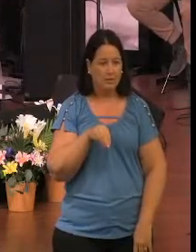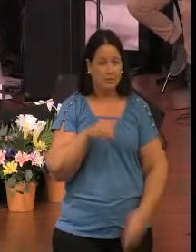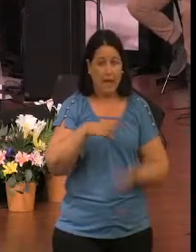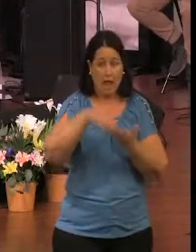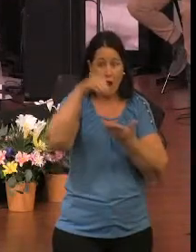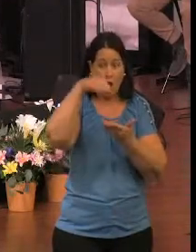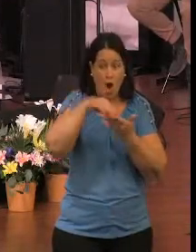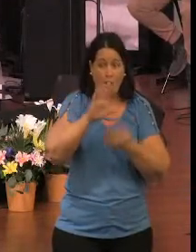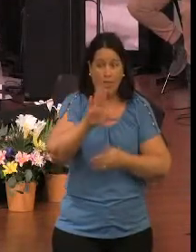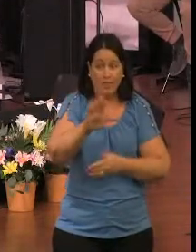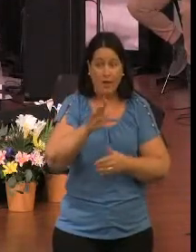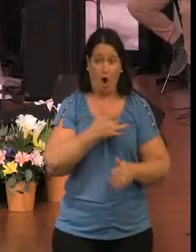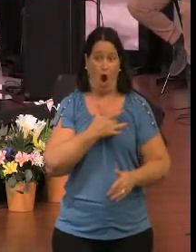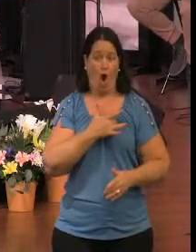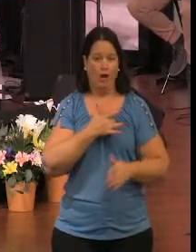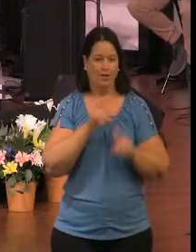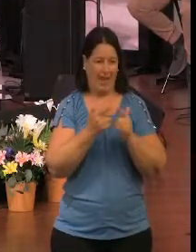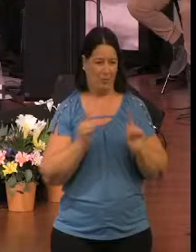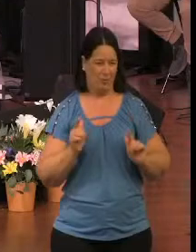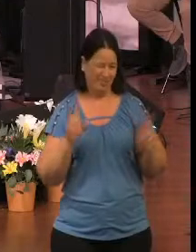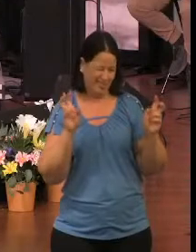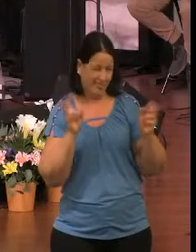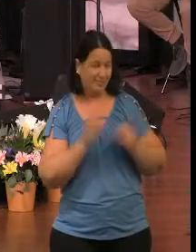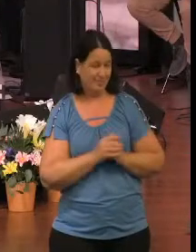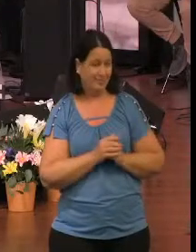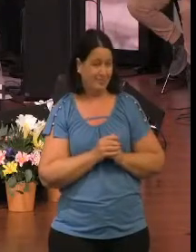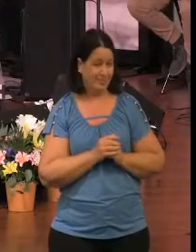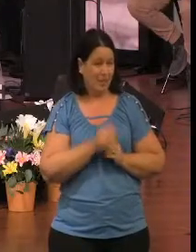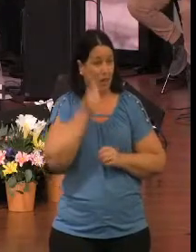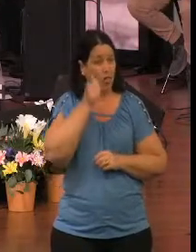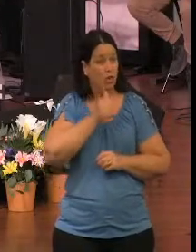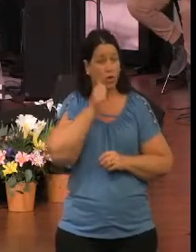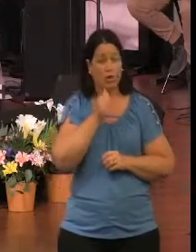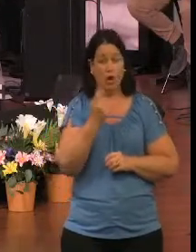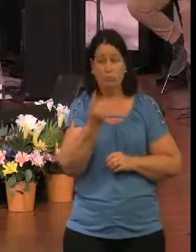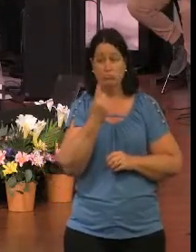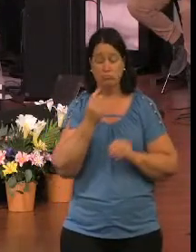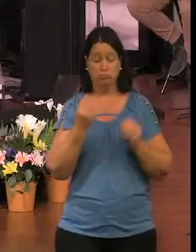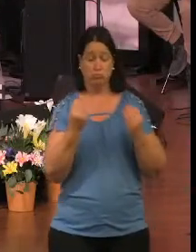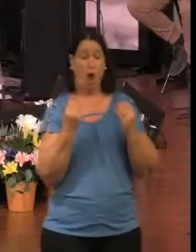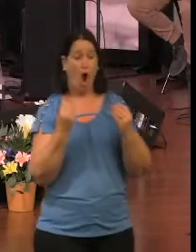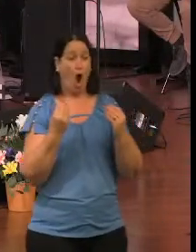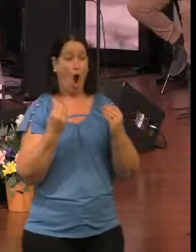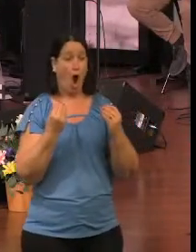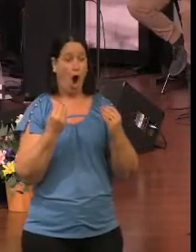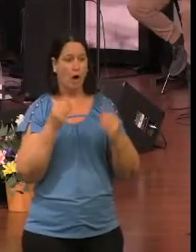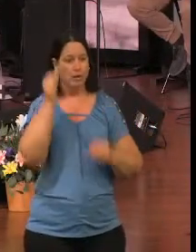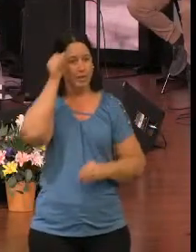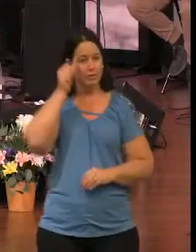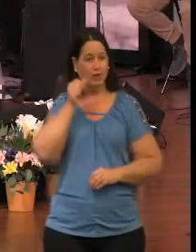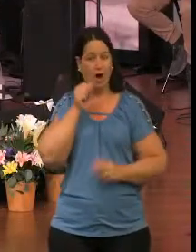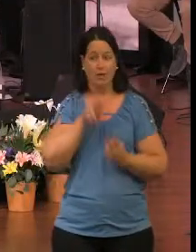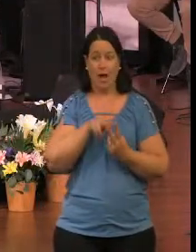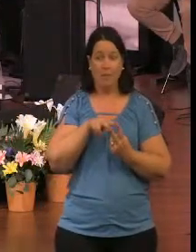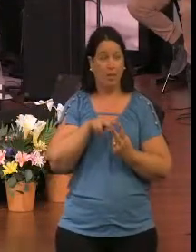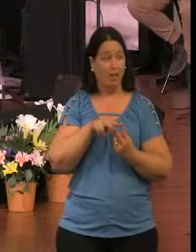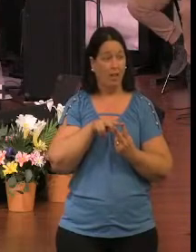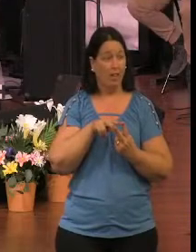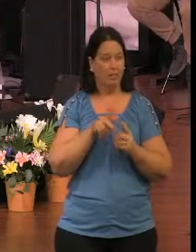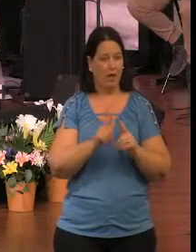heart language. So a little girl named Azia taught them. And here's the thing, and it's often the